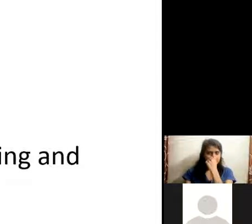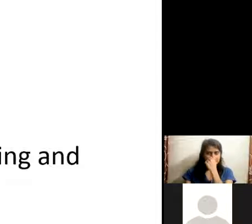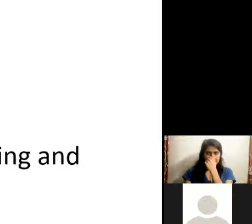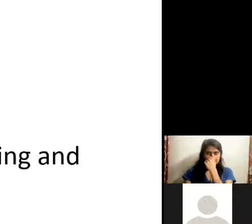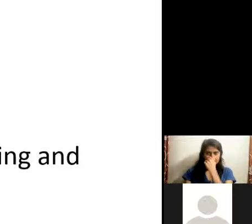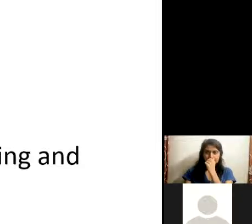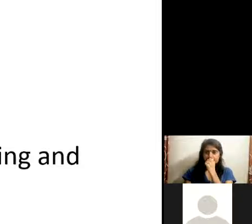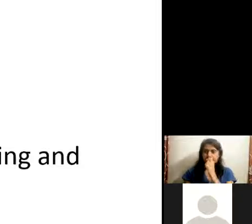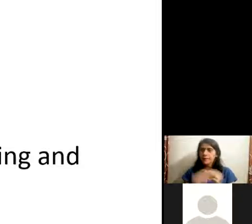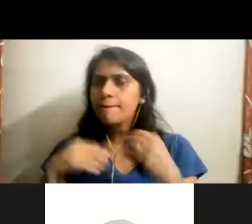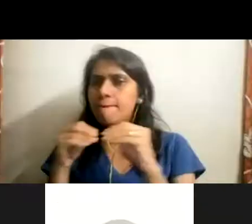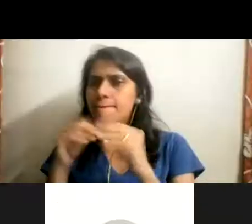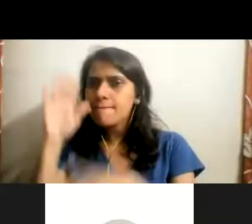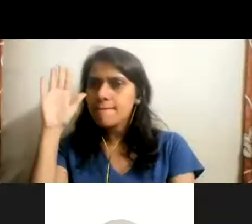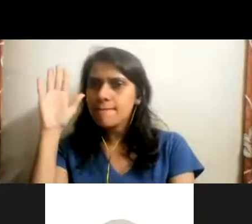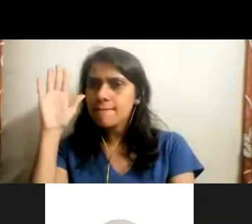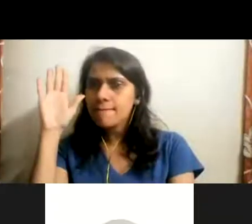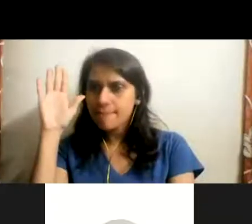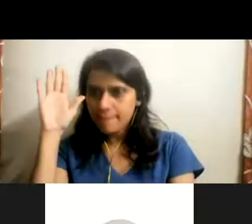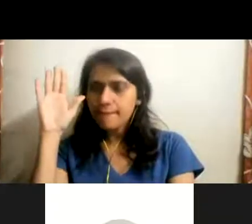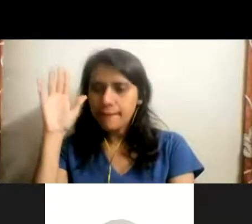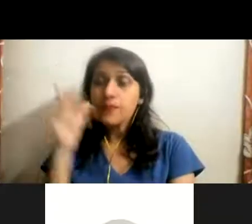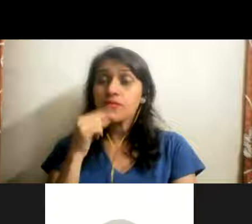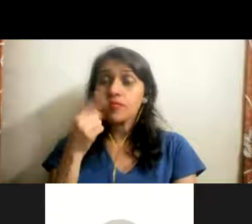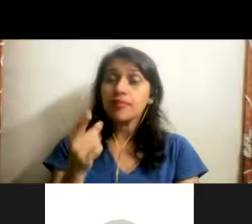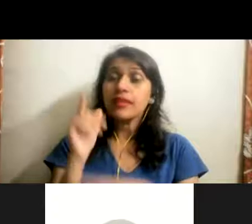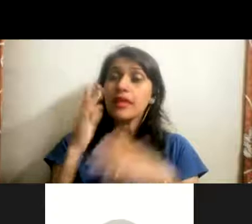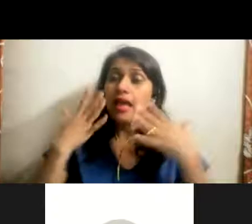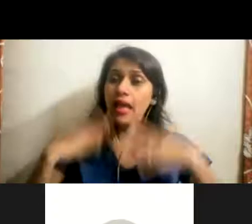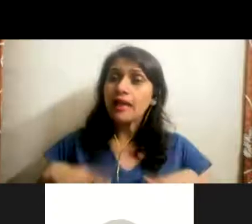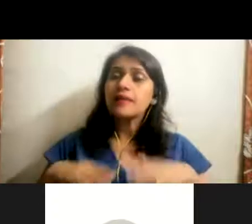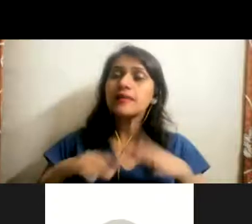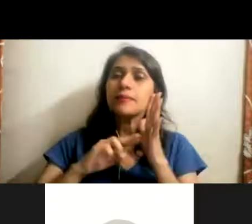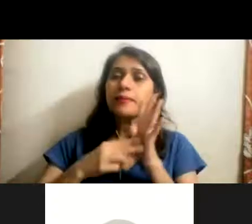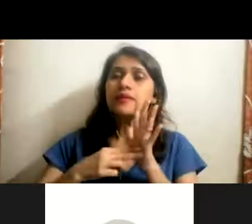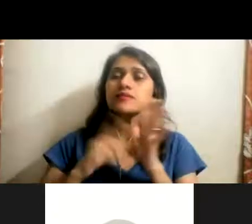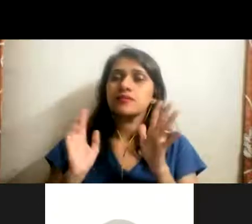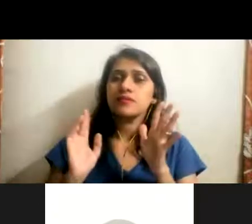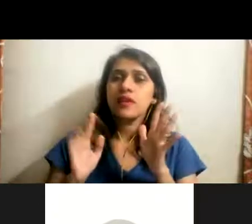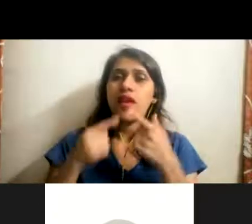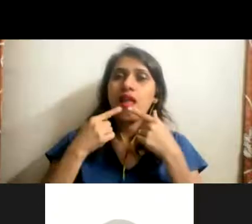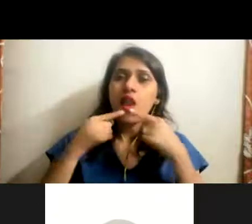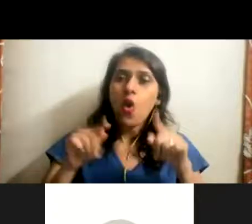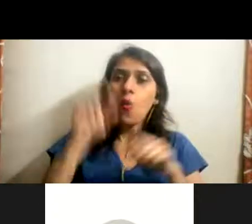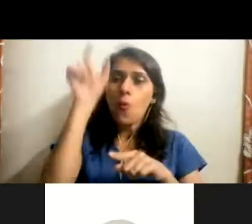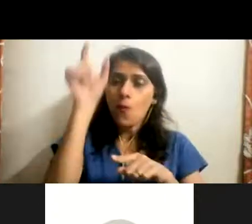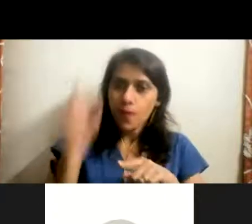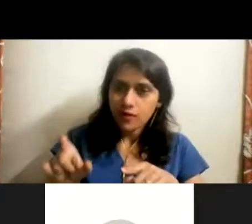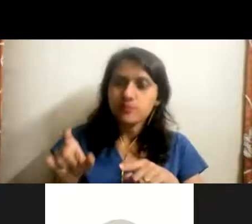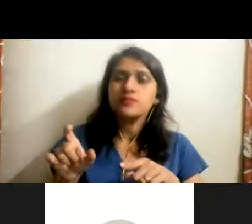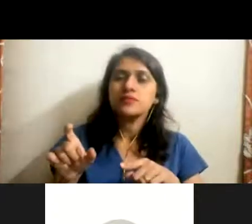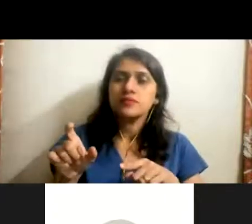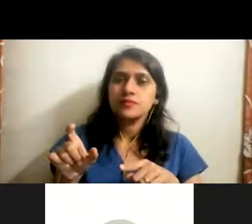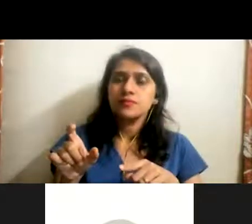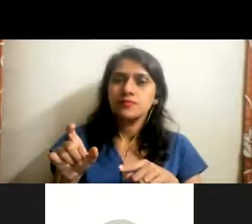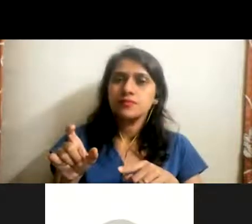Anybody wants to try? Yeah. Health is a state where health is a state which allows person to carry out his